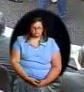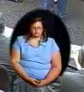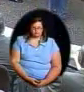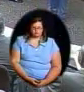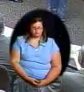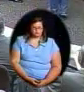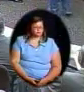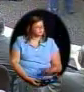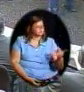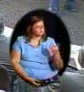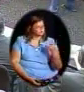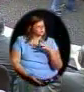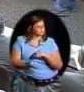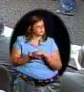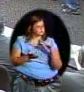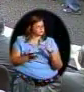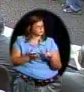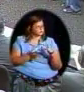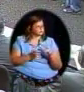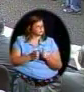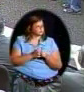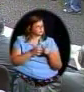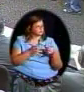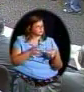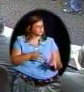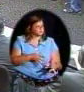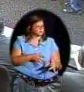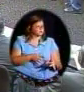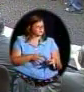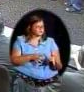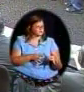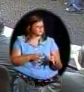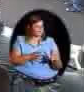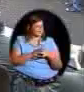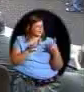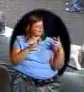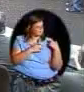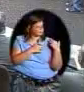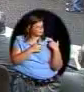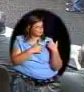These two teachers will be leaving some big boots to fill.